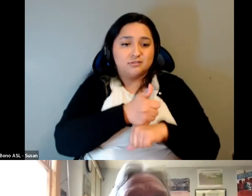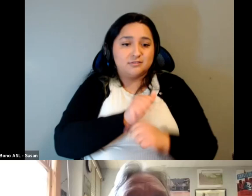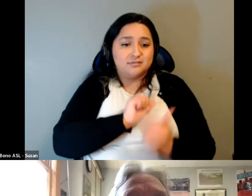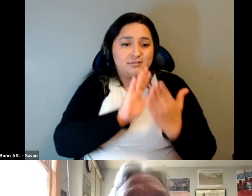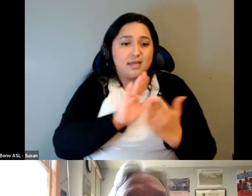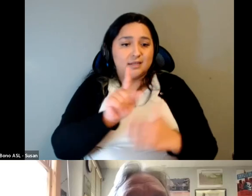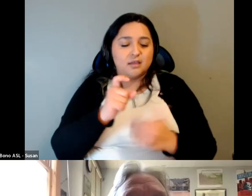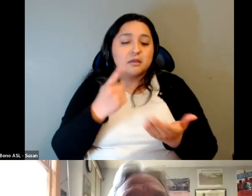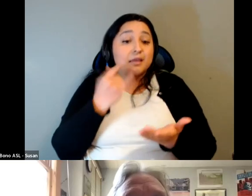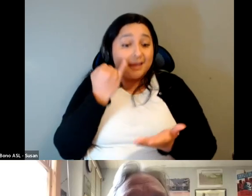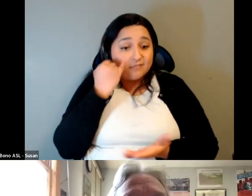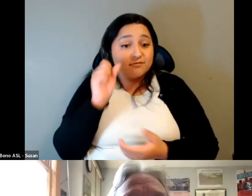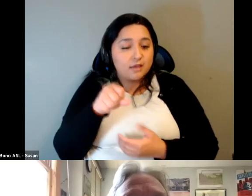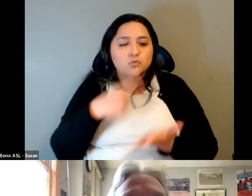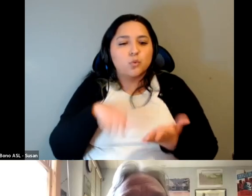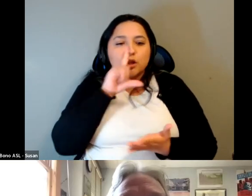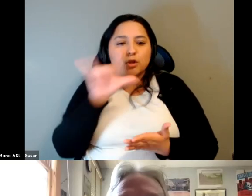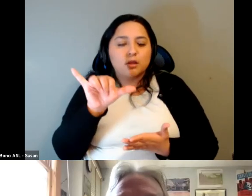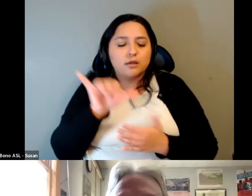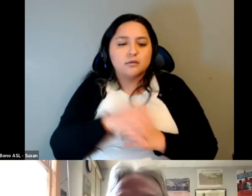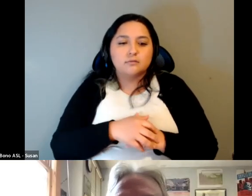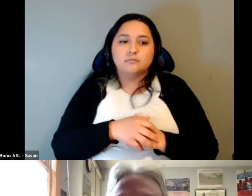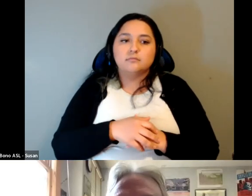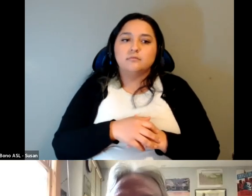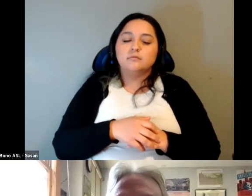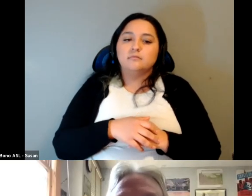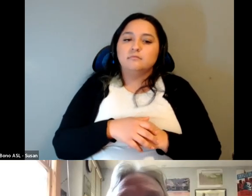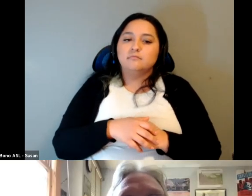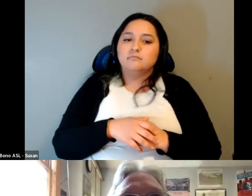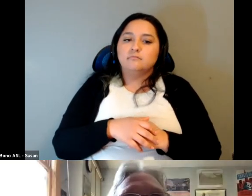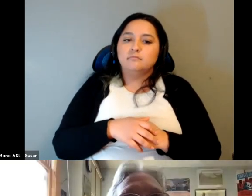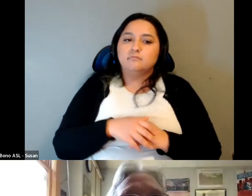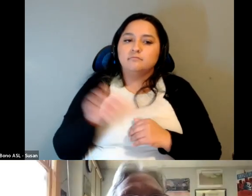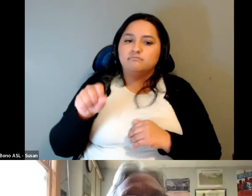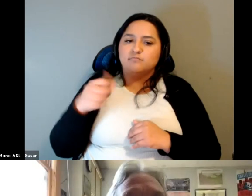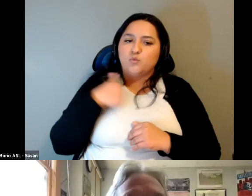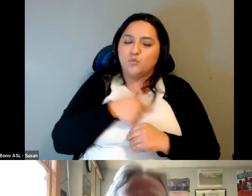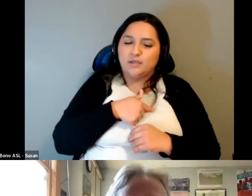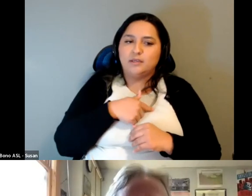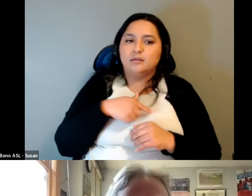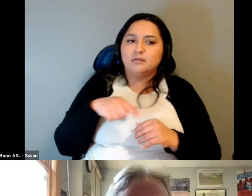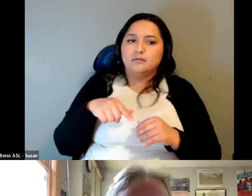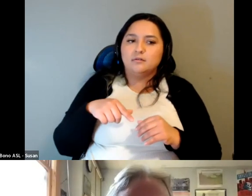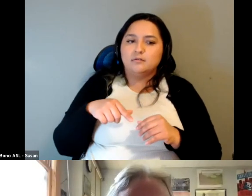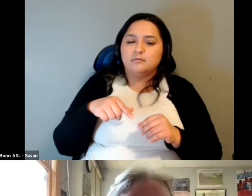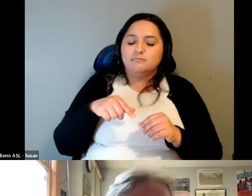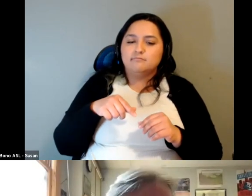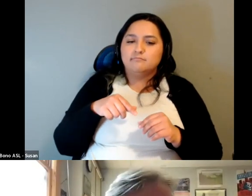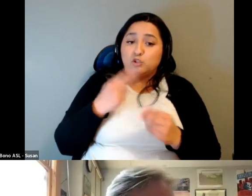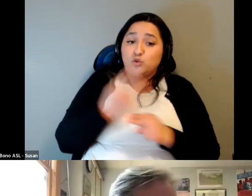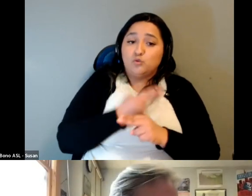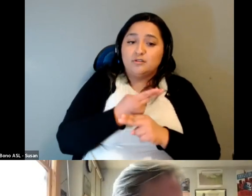one of the strengths of the study was that we really paid attention to fidelity to the Housing First